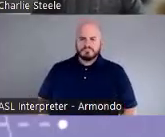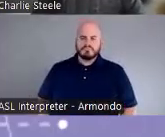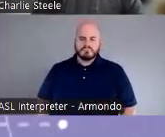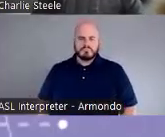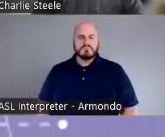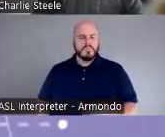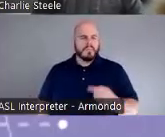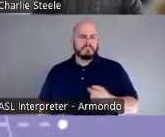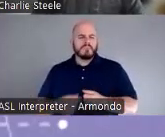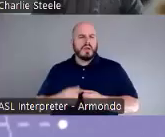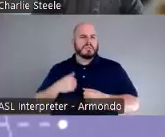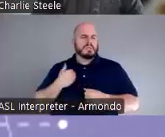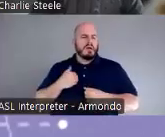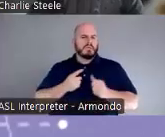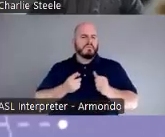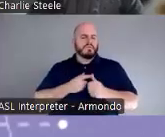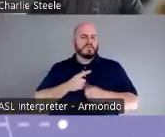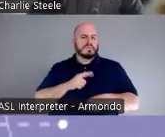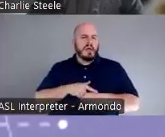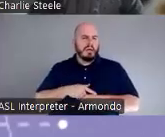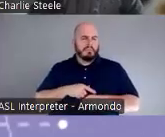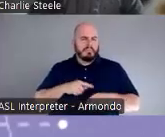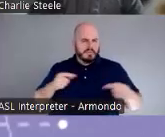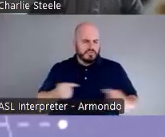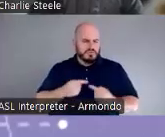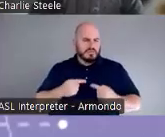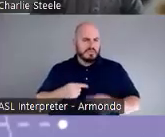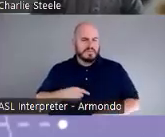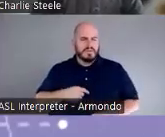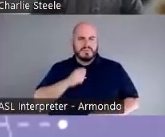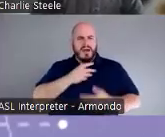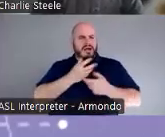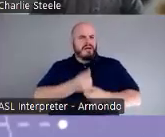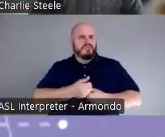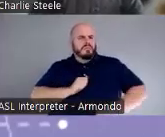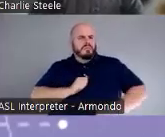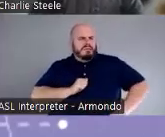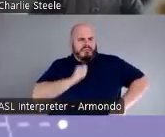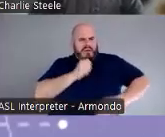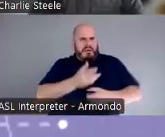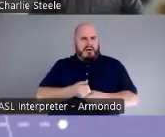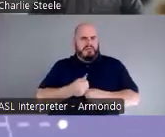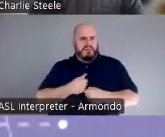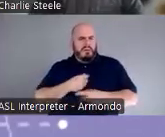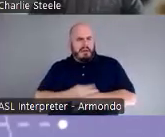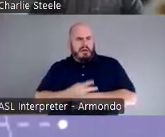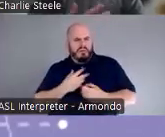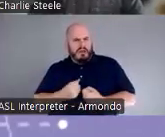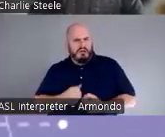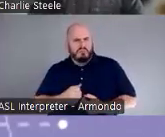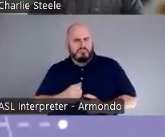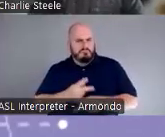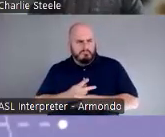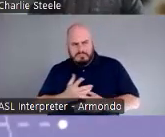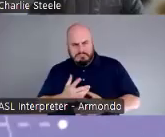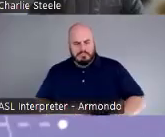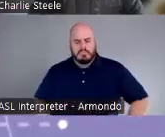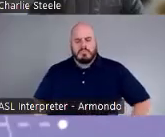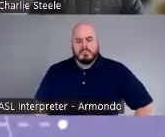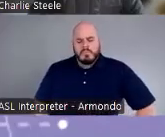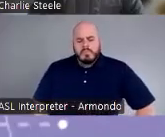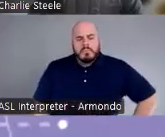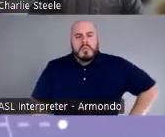injury, and so I wasn't confident in myself or my care. But through actually working with some really